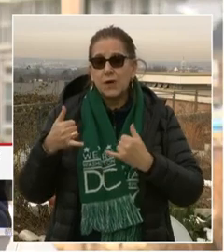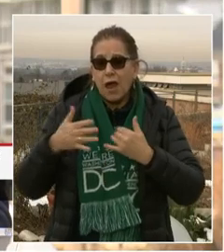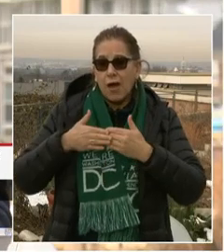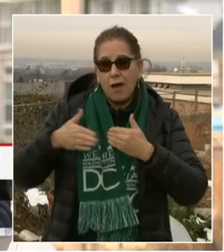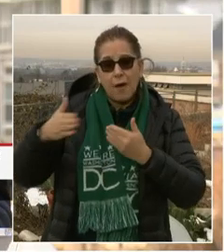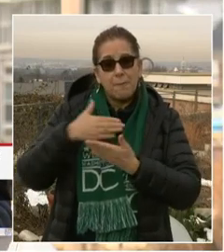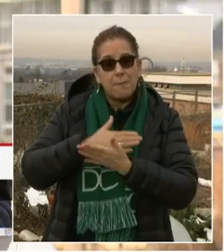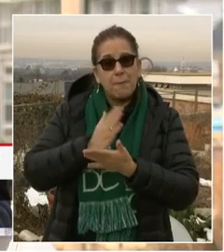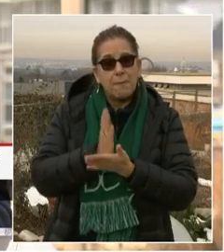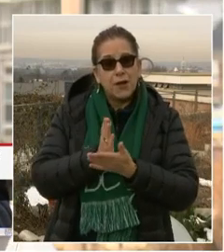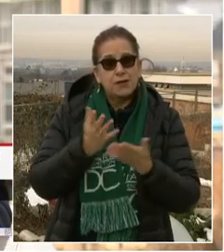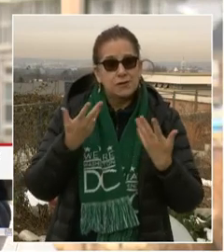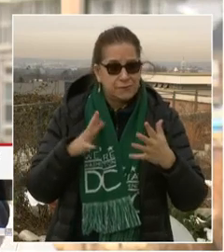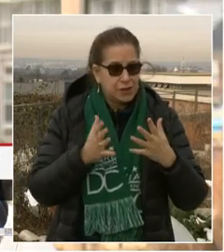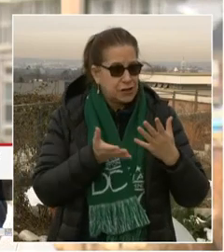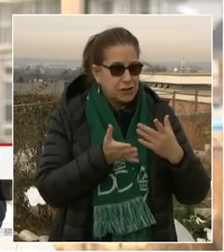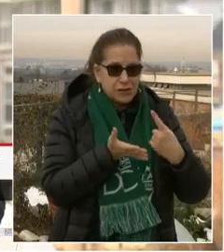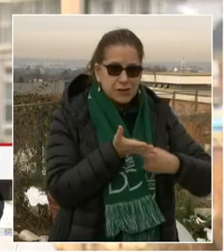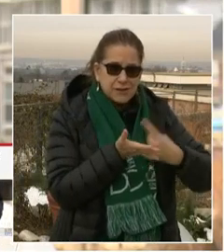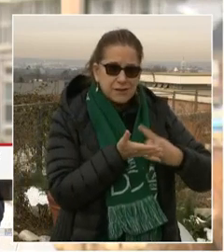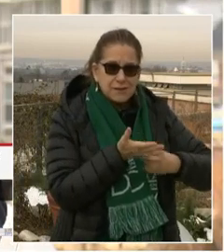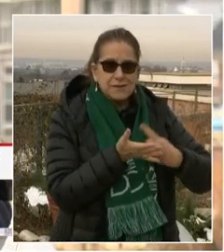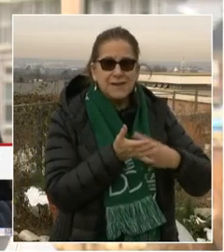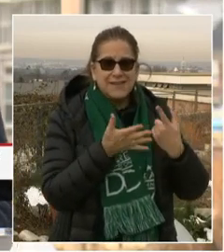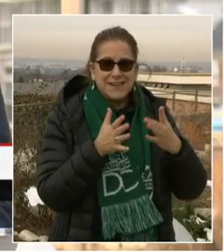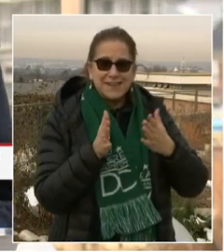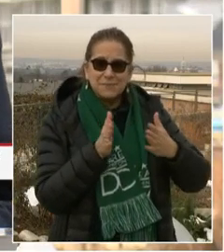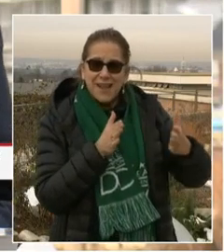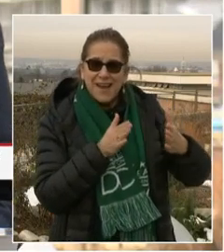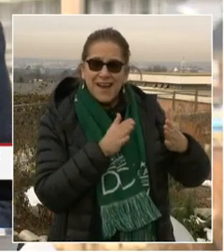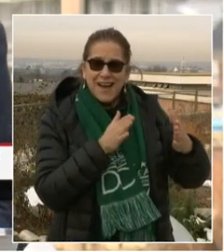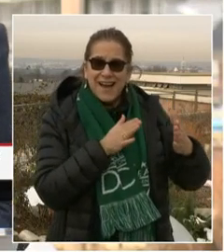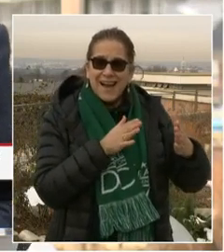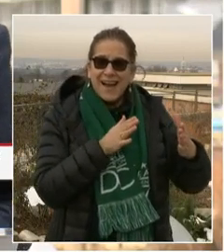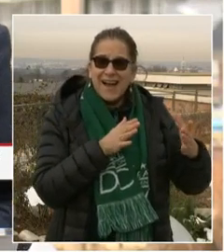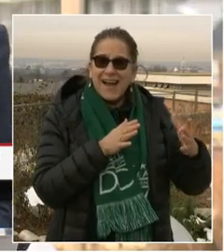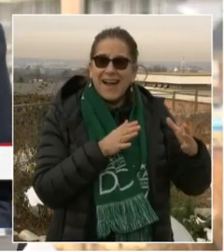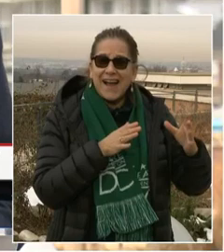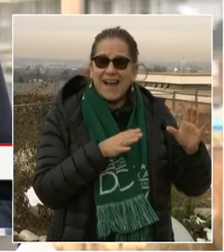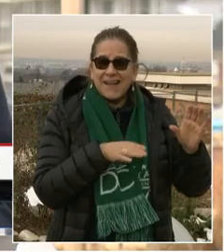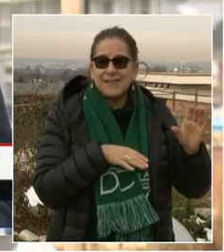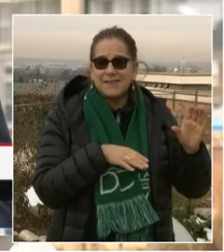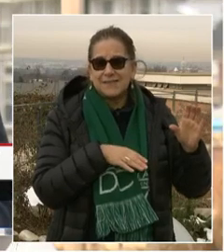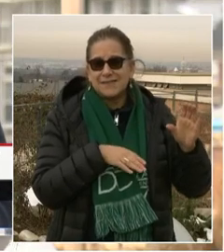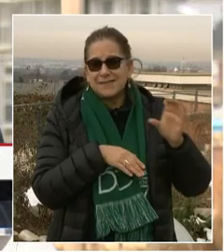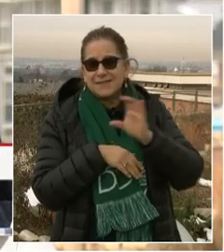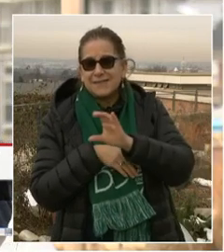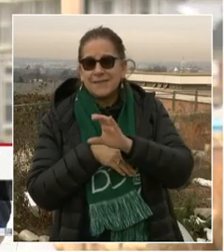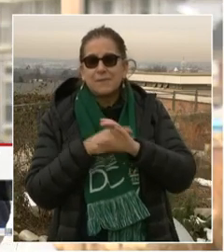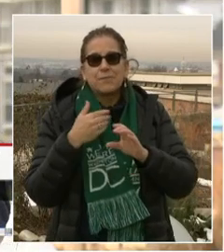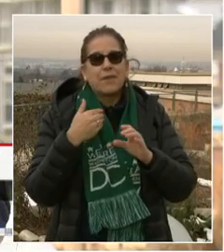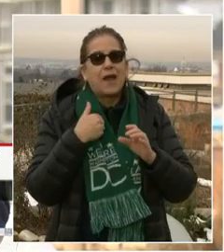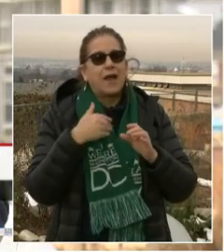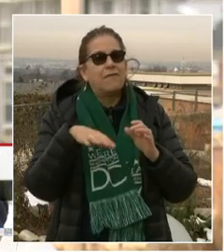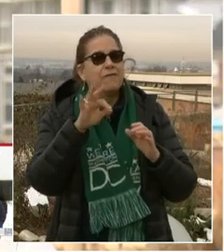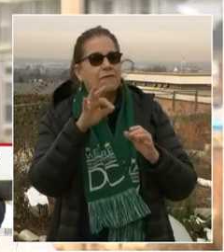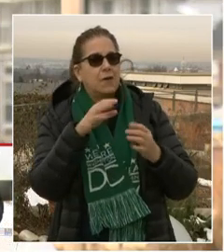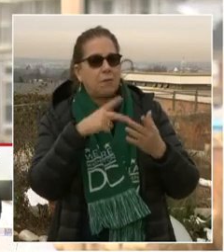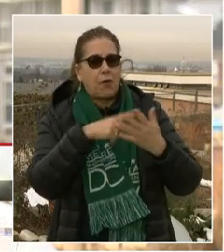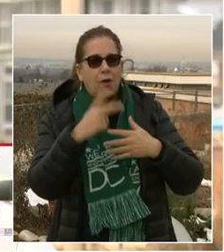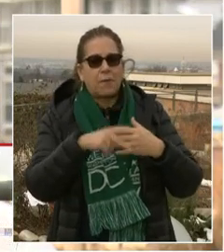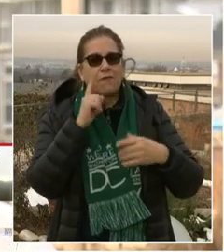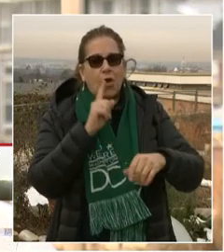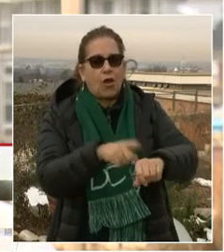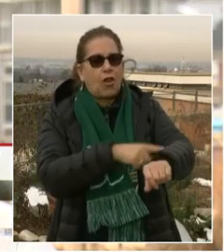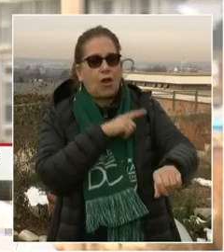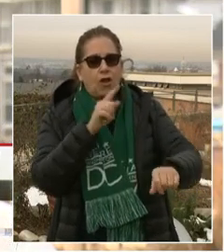determined to fund programs that address the impacts of long-term systemic inequities and make truly transformational